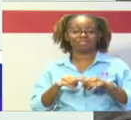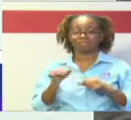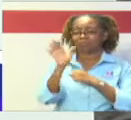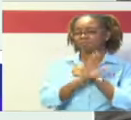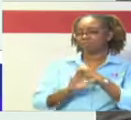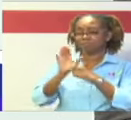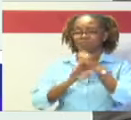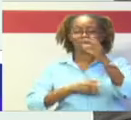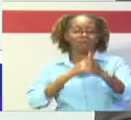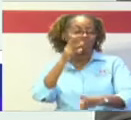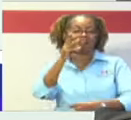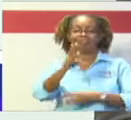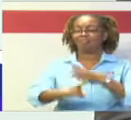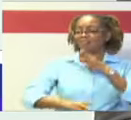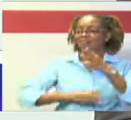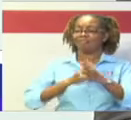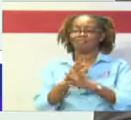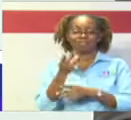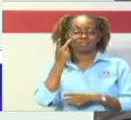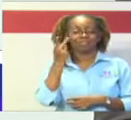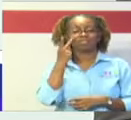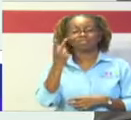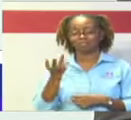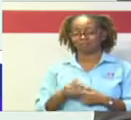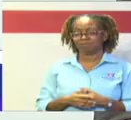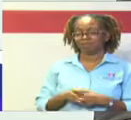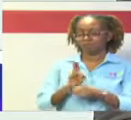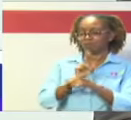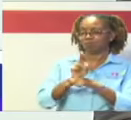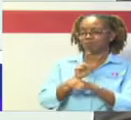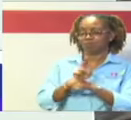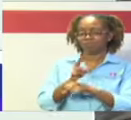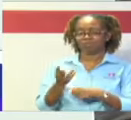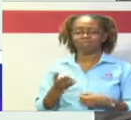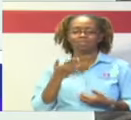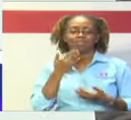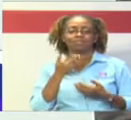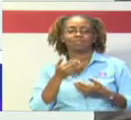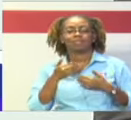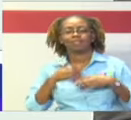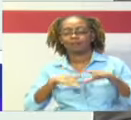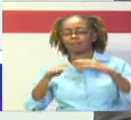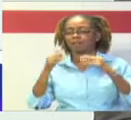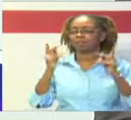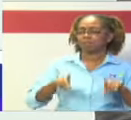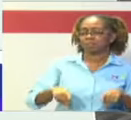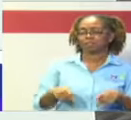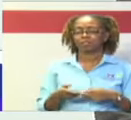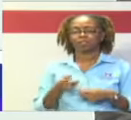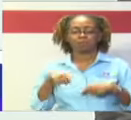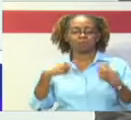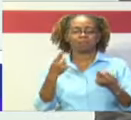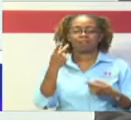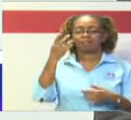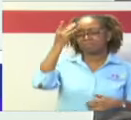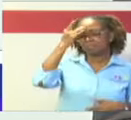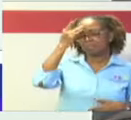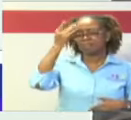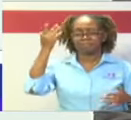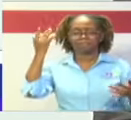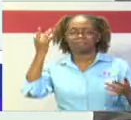the severity of the disease and, of course, death. And even if you are vaccinated, you should still follow